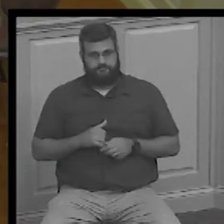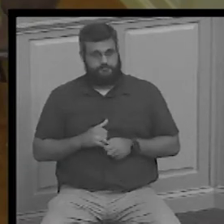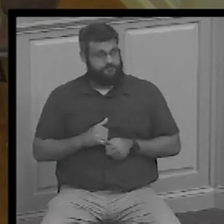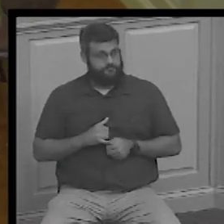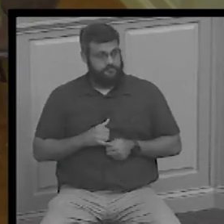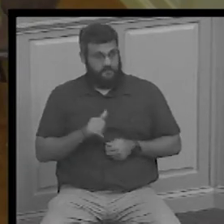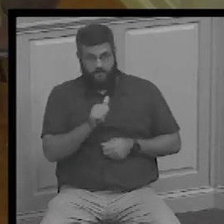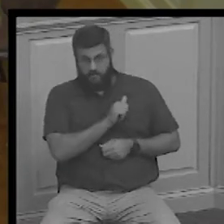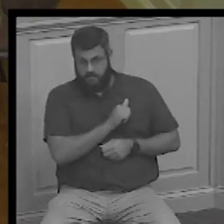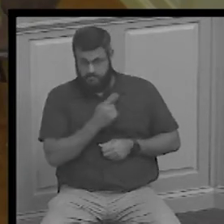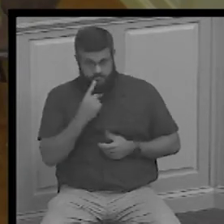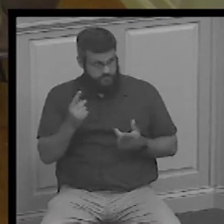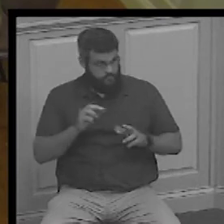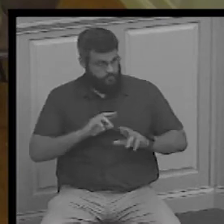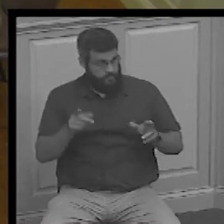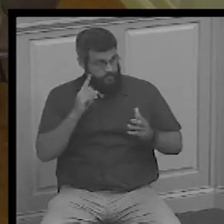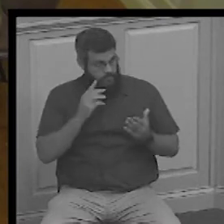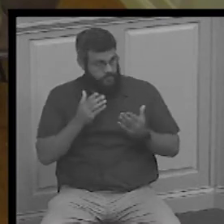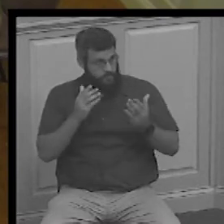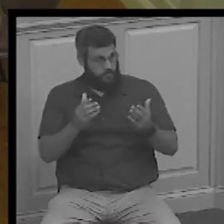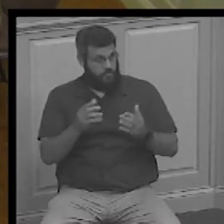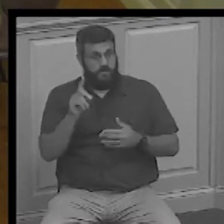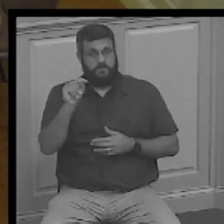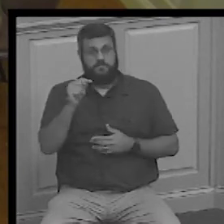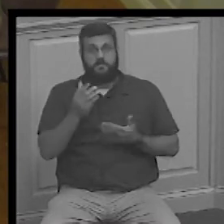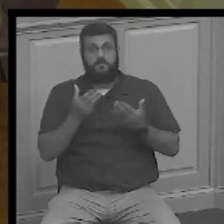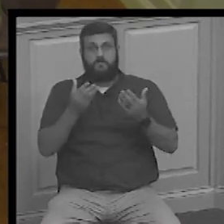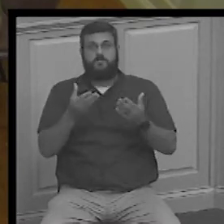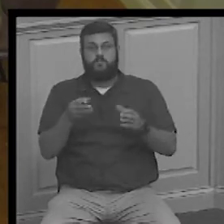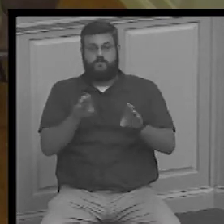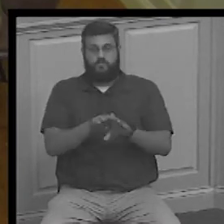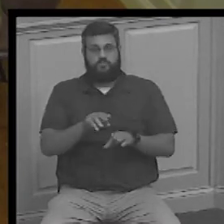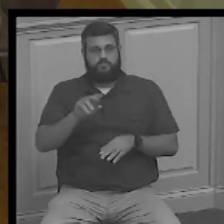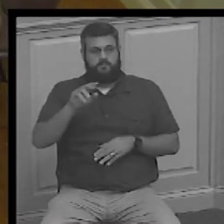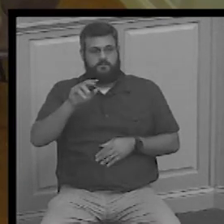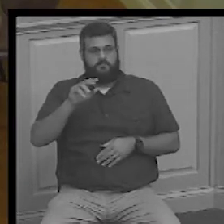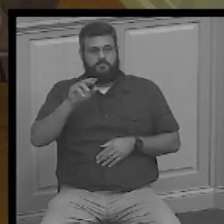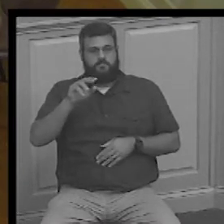Are we ready for a motion? Move to adjourn. Second?